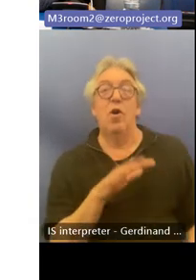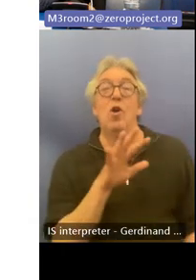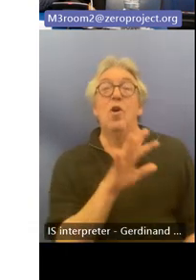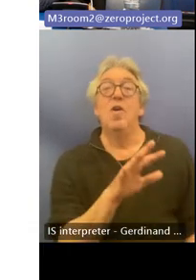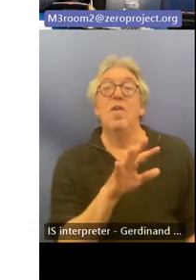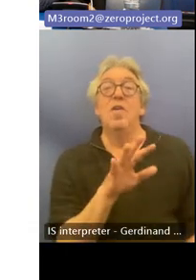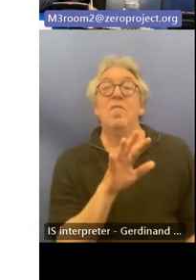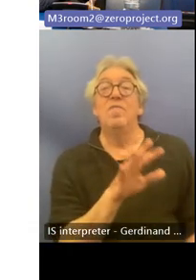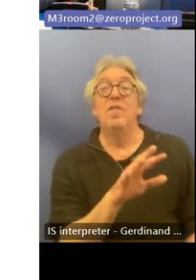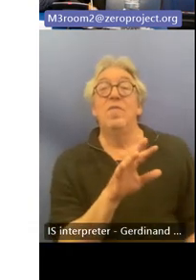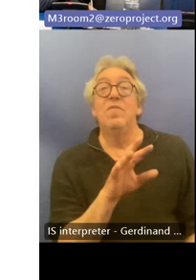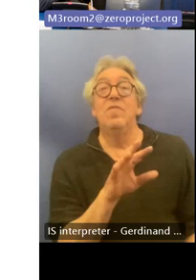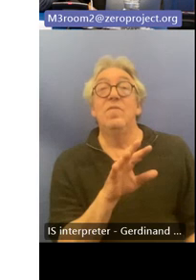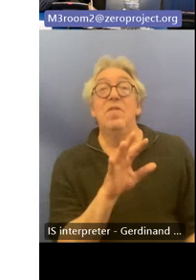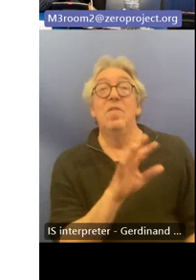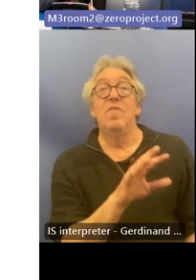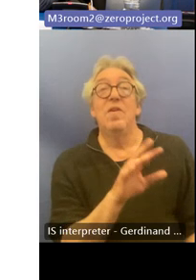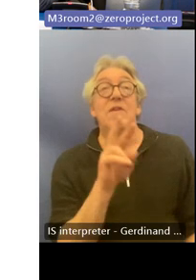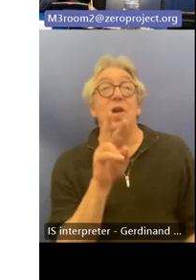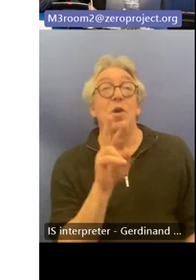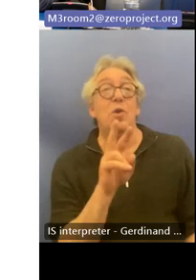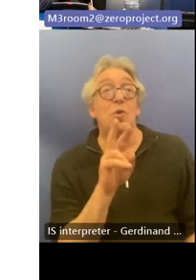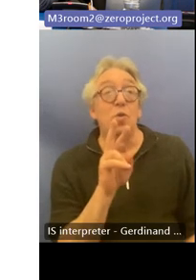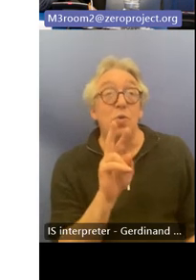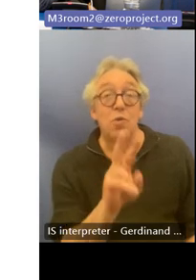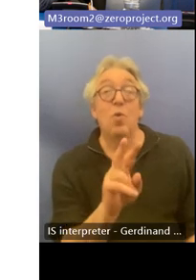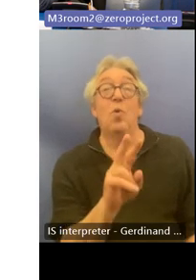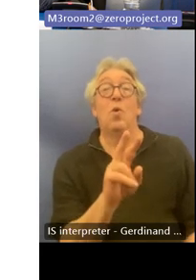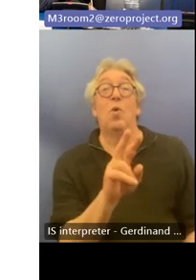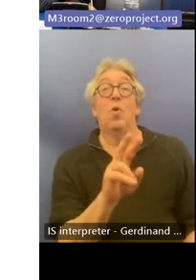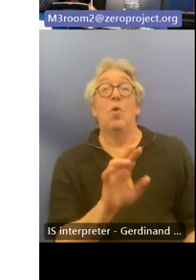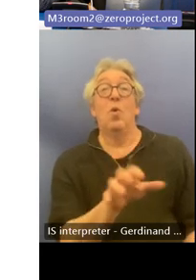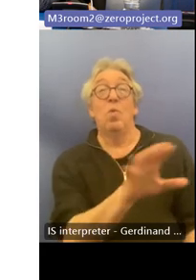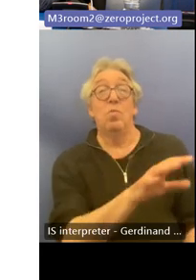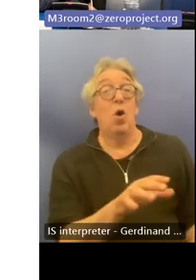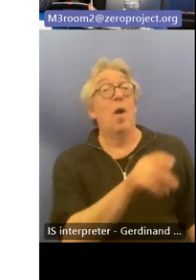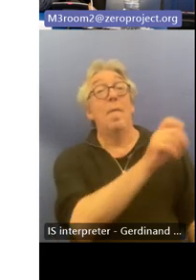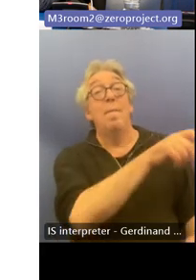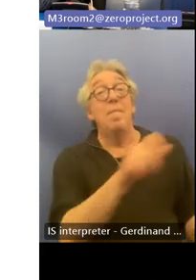523 villages. Total population of our beneficiary is